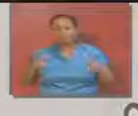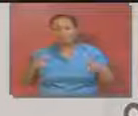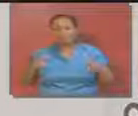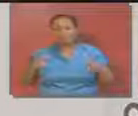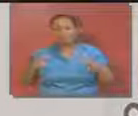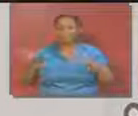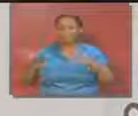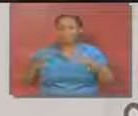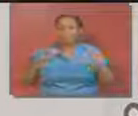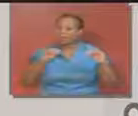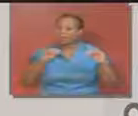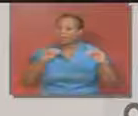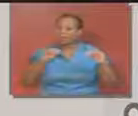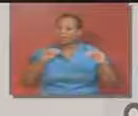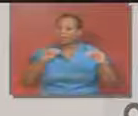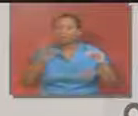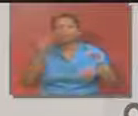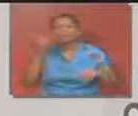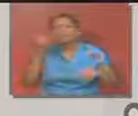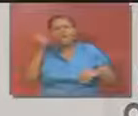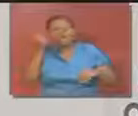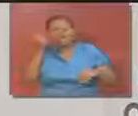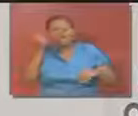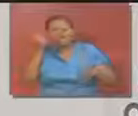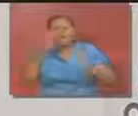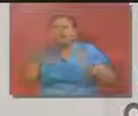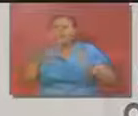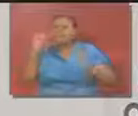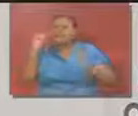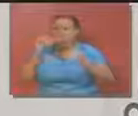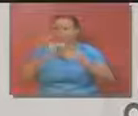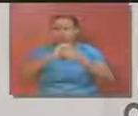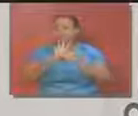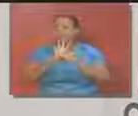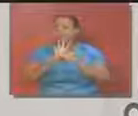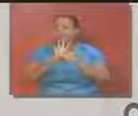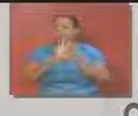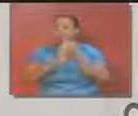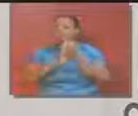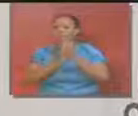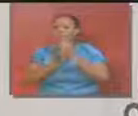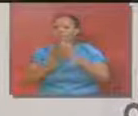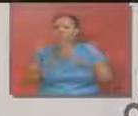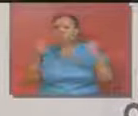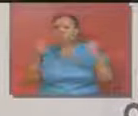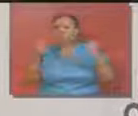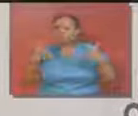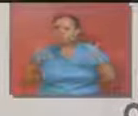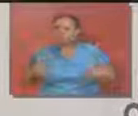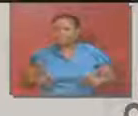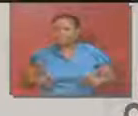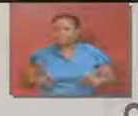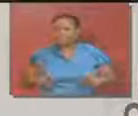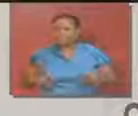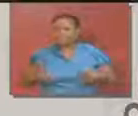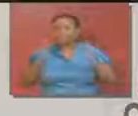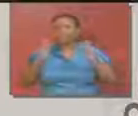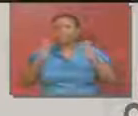must afterwards grow, and aside from herd immunity, become healthier to provide more protection against